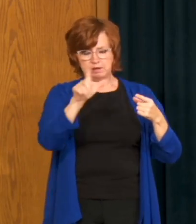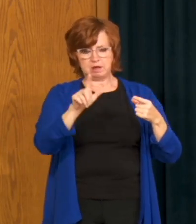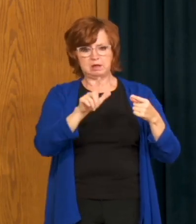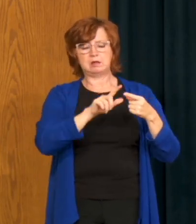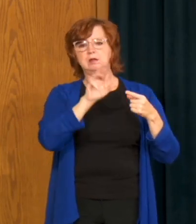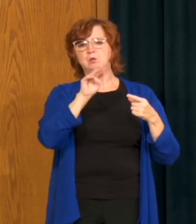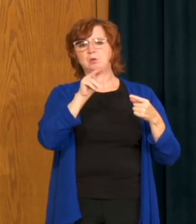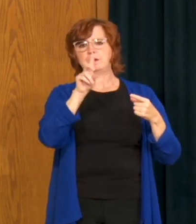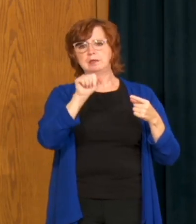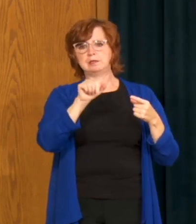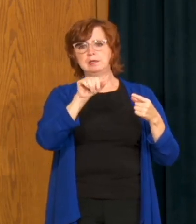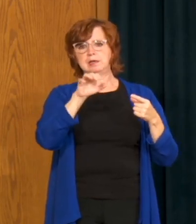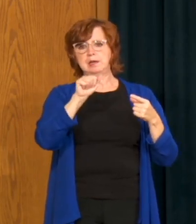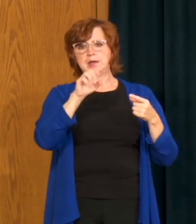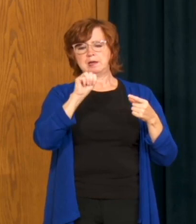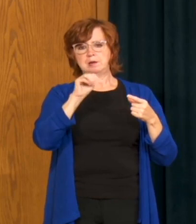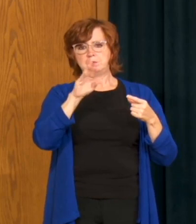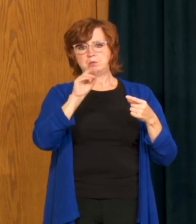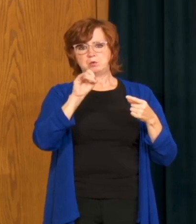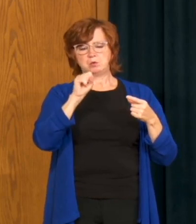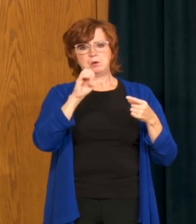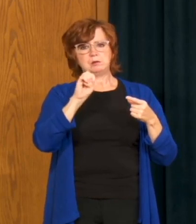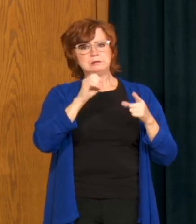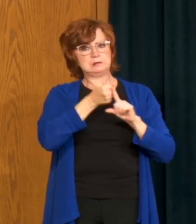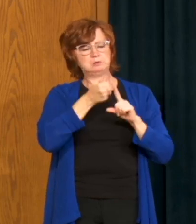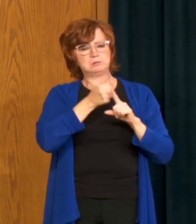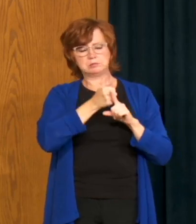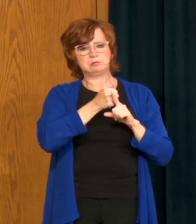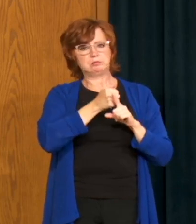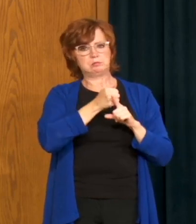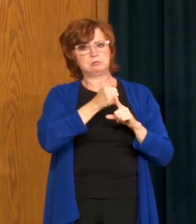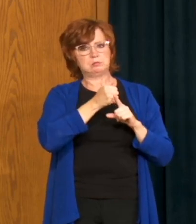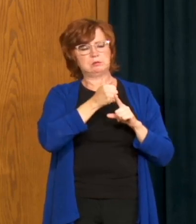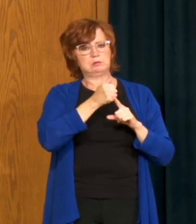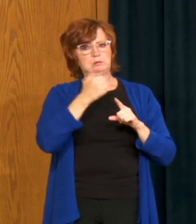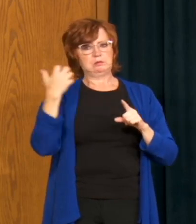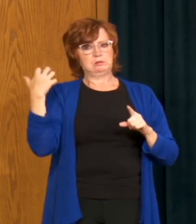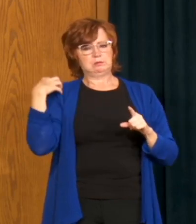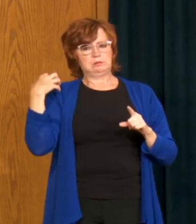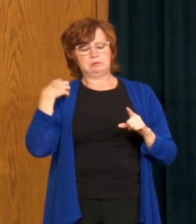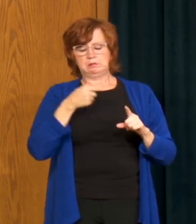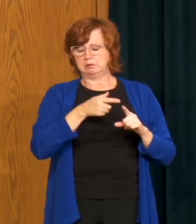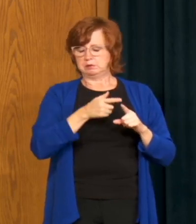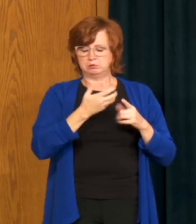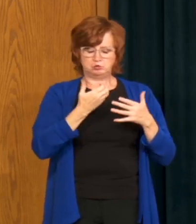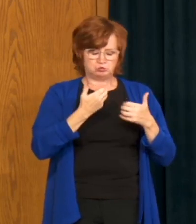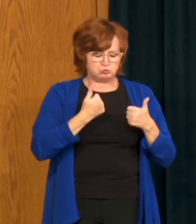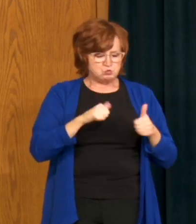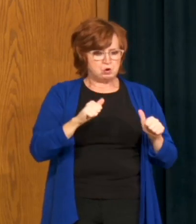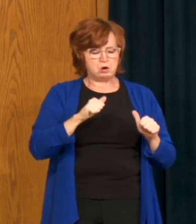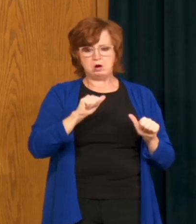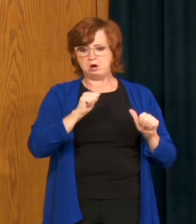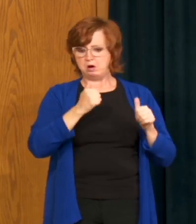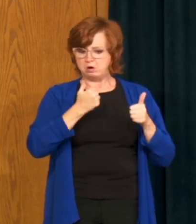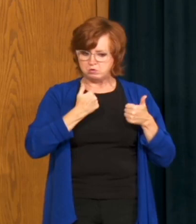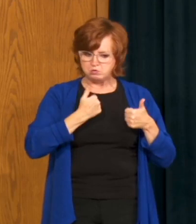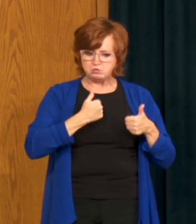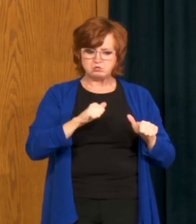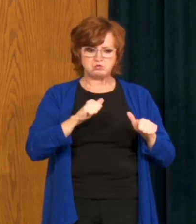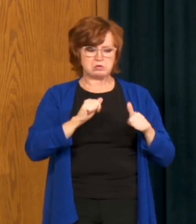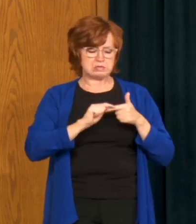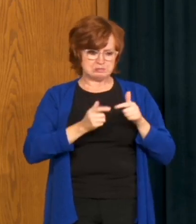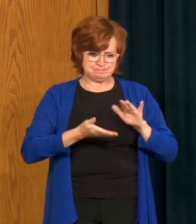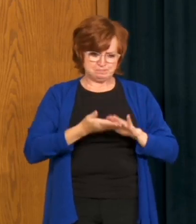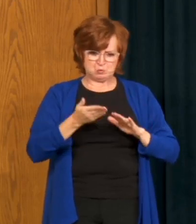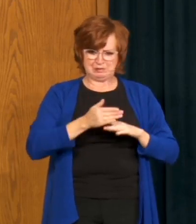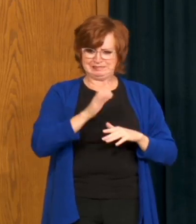Randy Ambrosi himself for the effort that they are making to really salvage, the strength of the league and salvage some